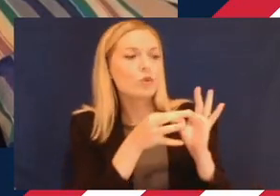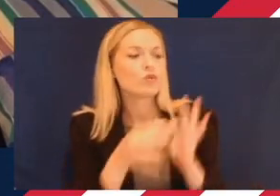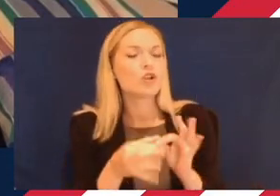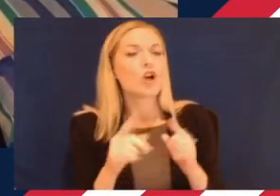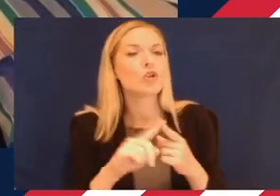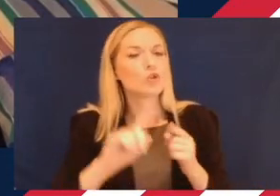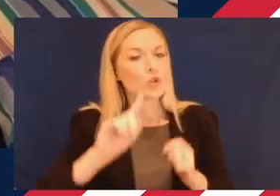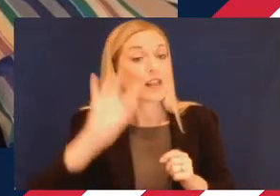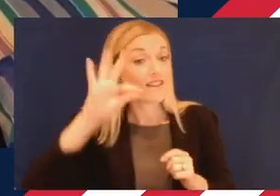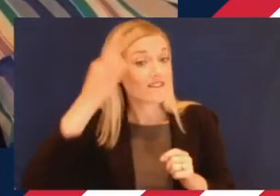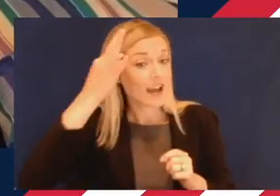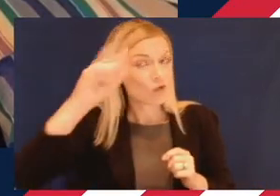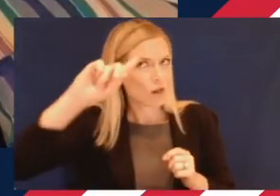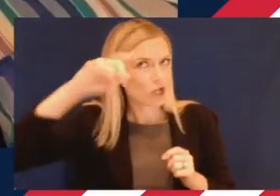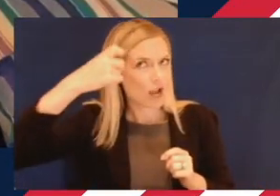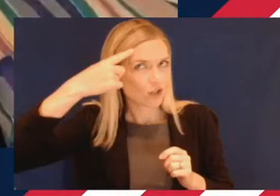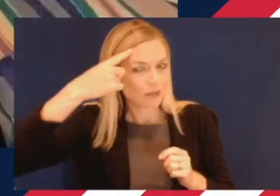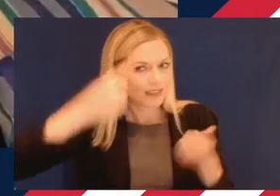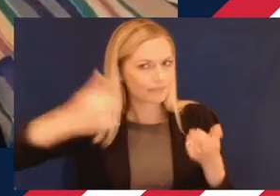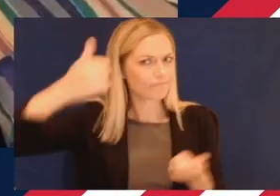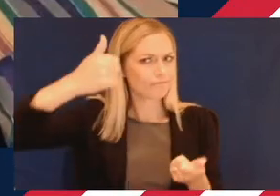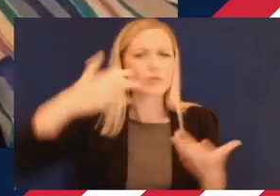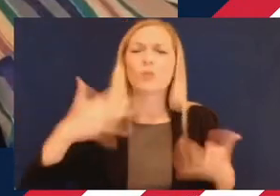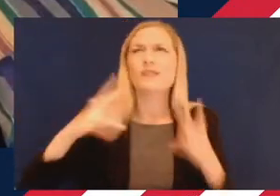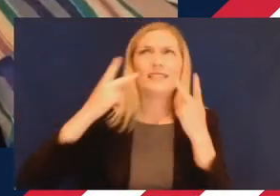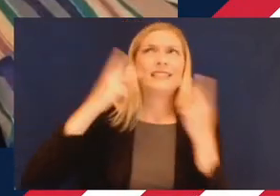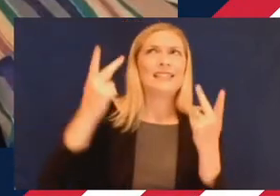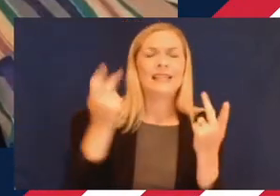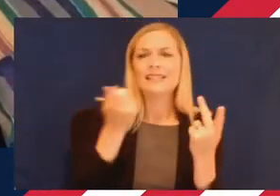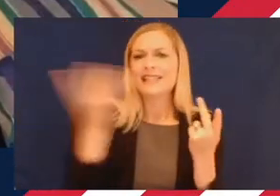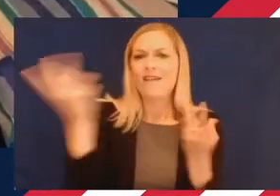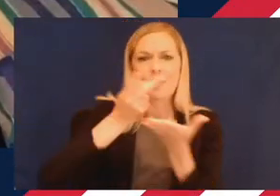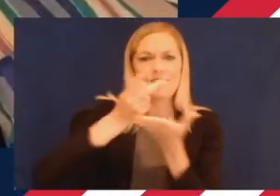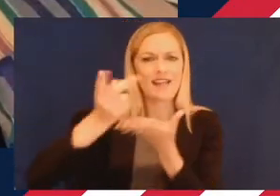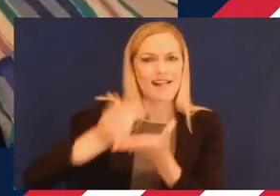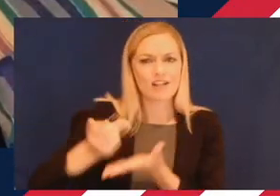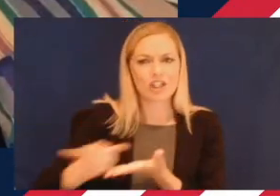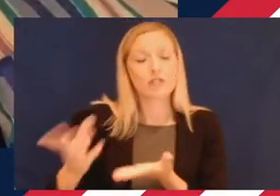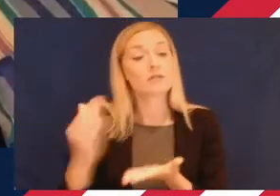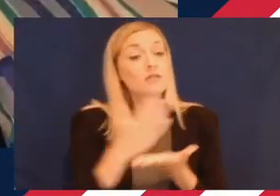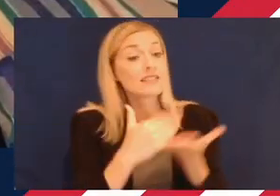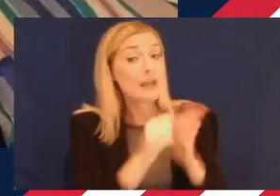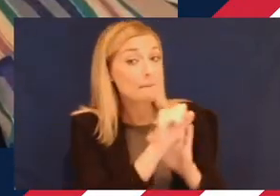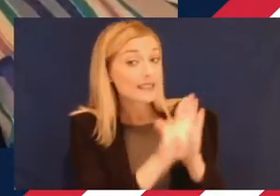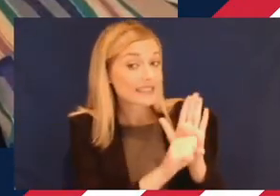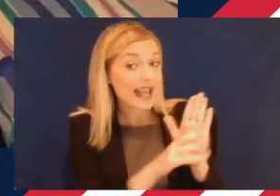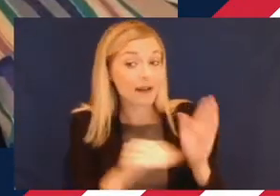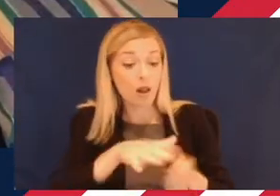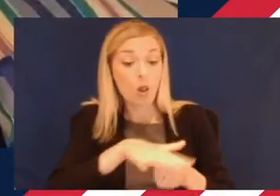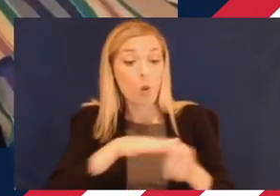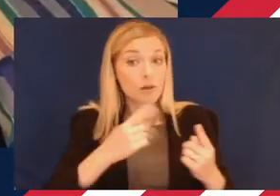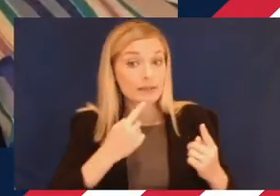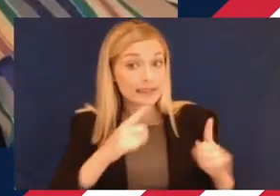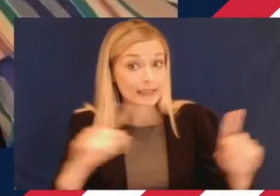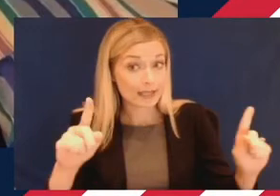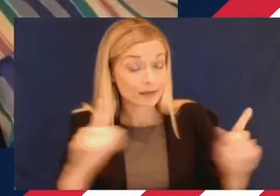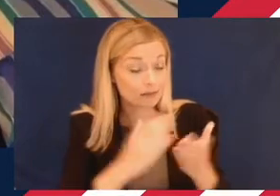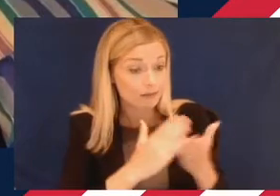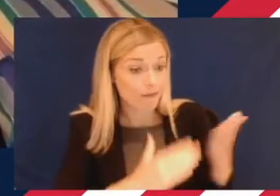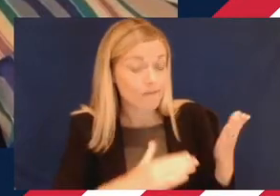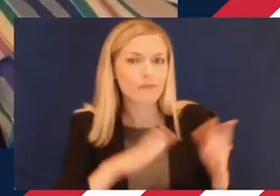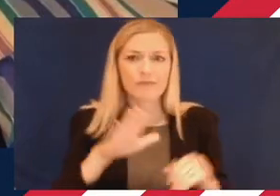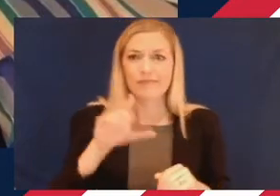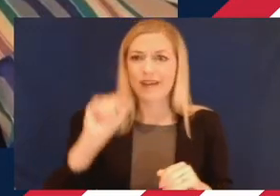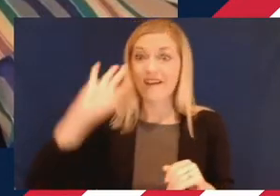We've seen many failures, and we've also seen some state and local successes, but it's our federal system that